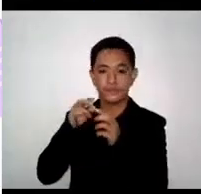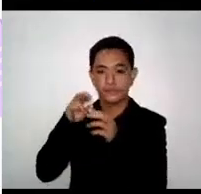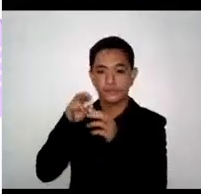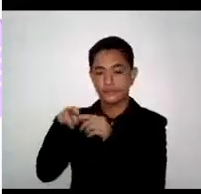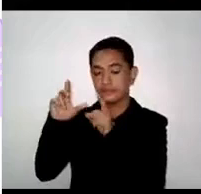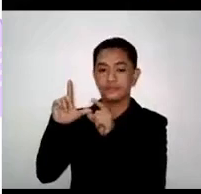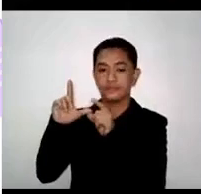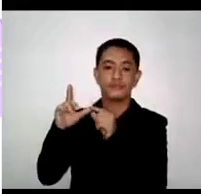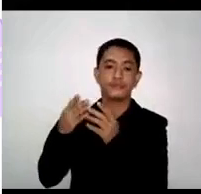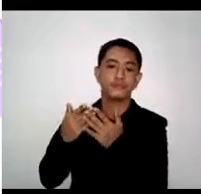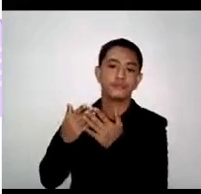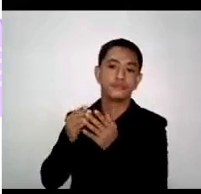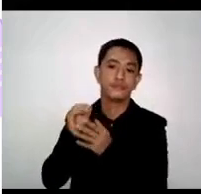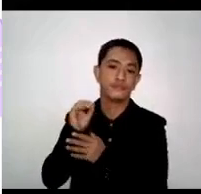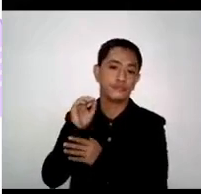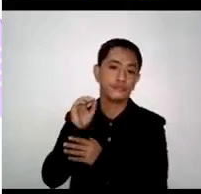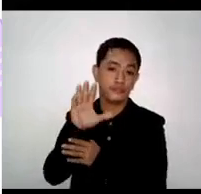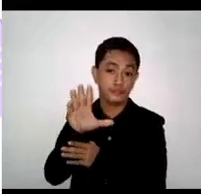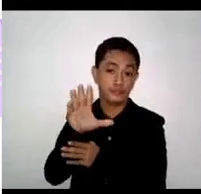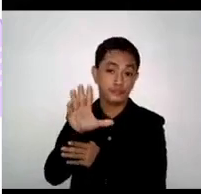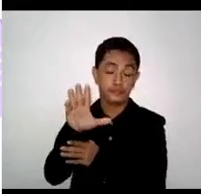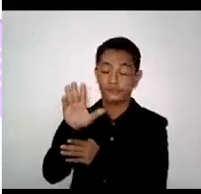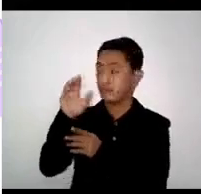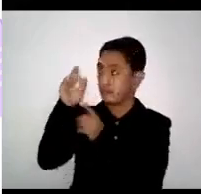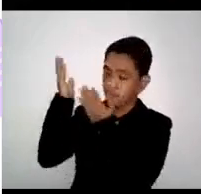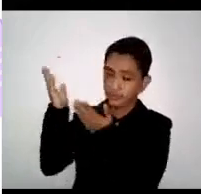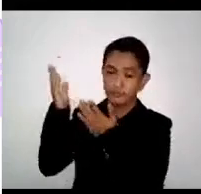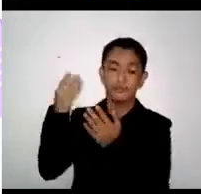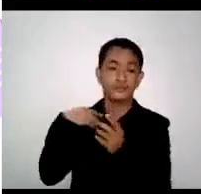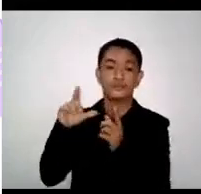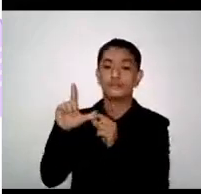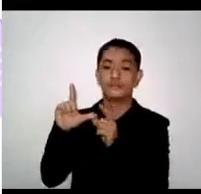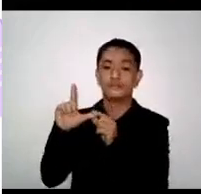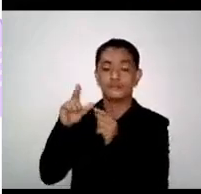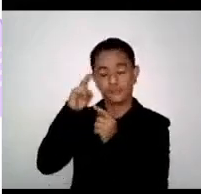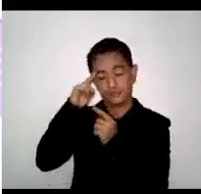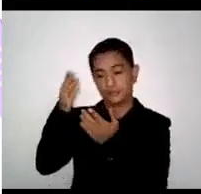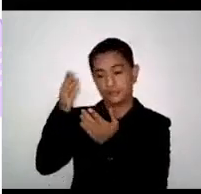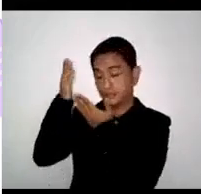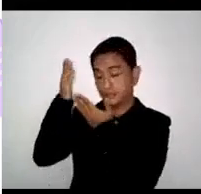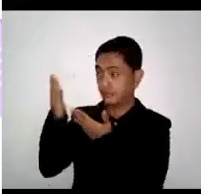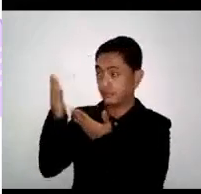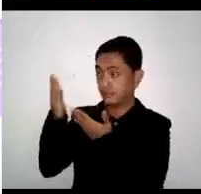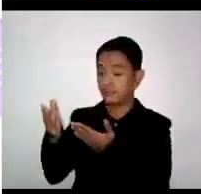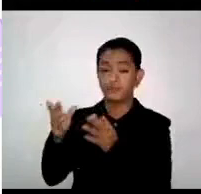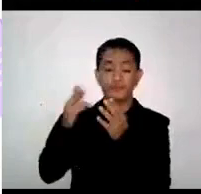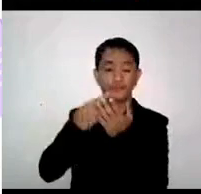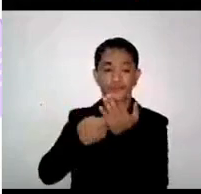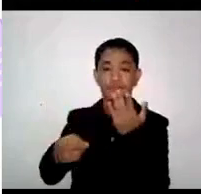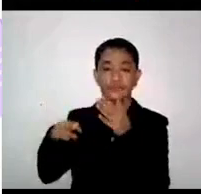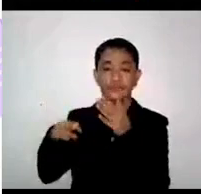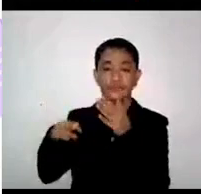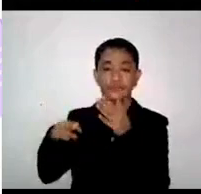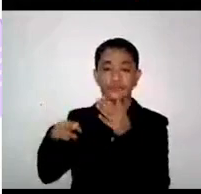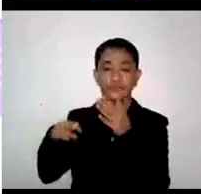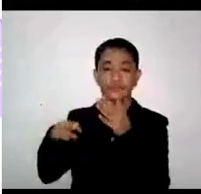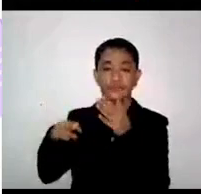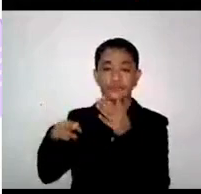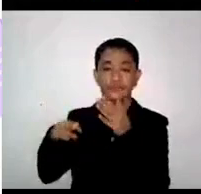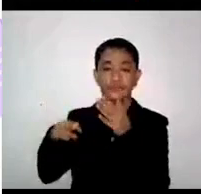being flashed on your screens. We have links for the following: Resources and Accessibility for Remote